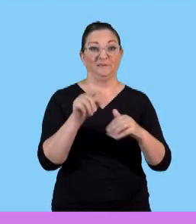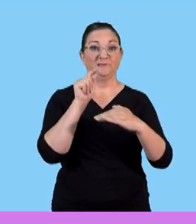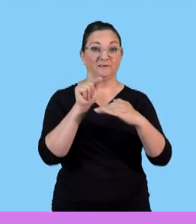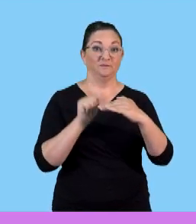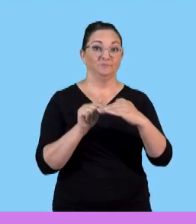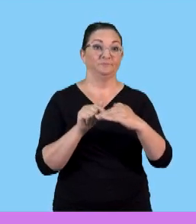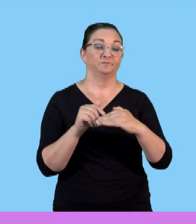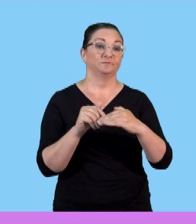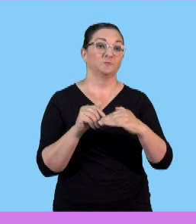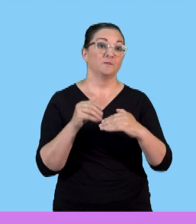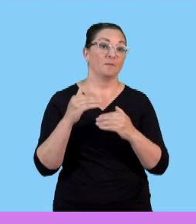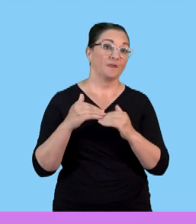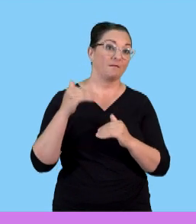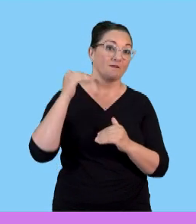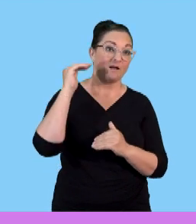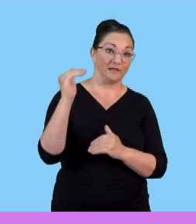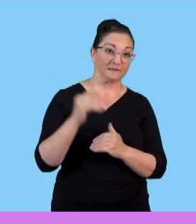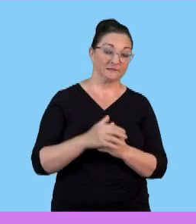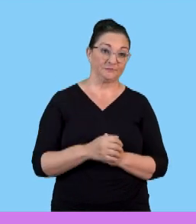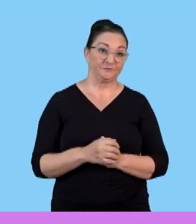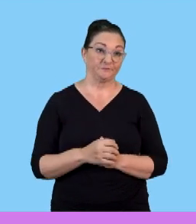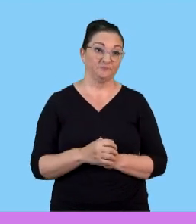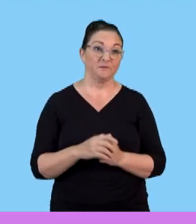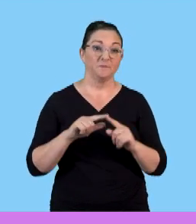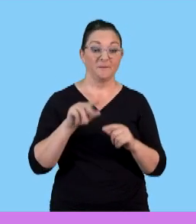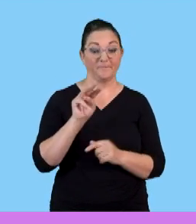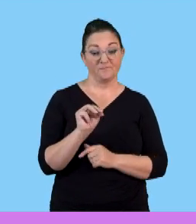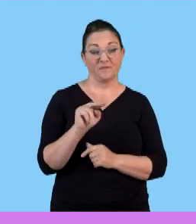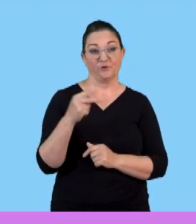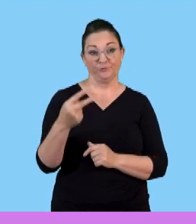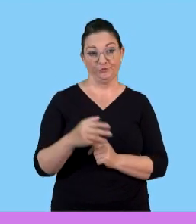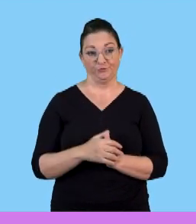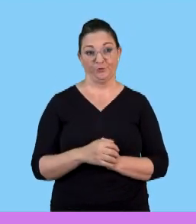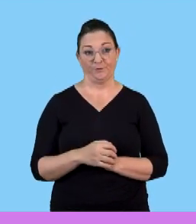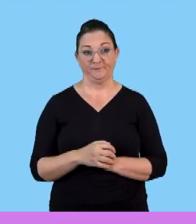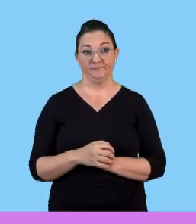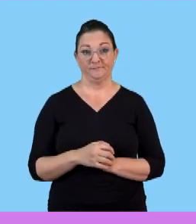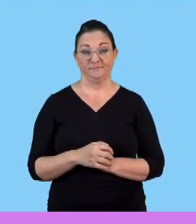divided by my height, right, in meters